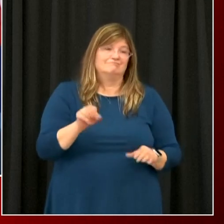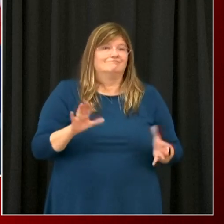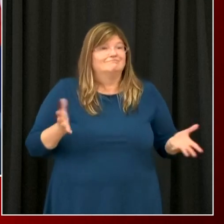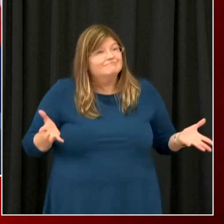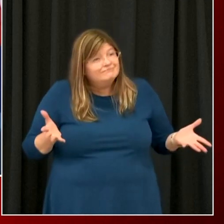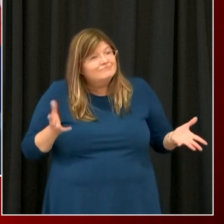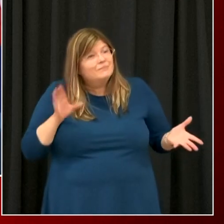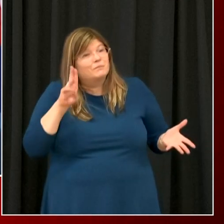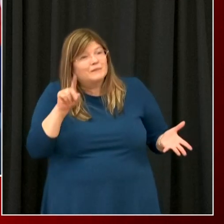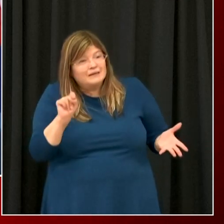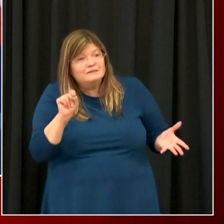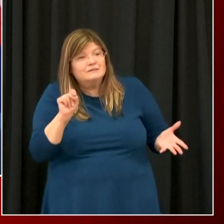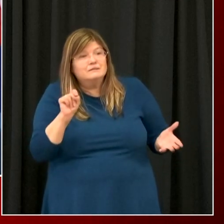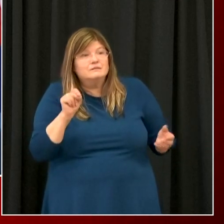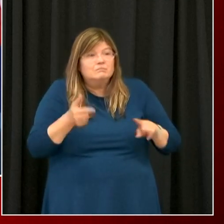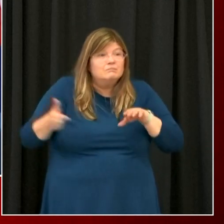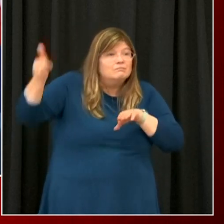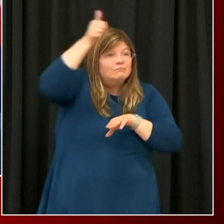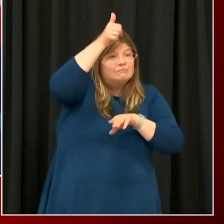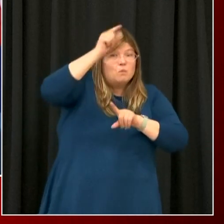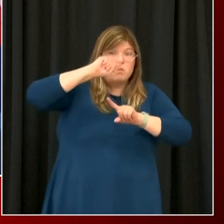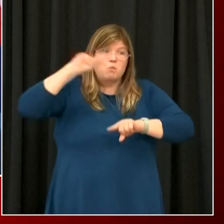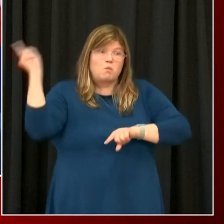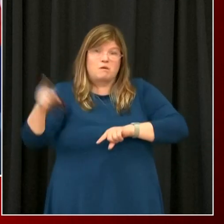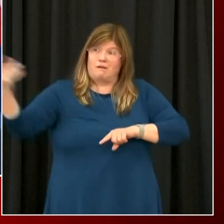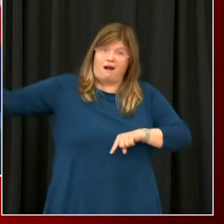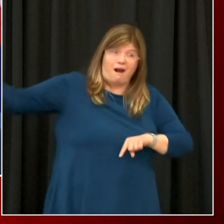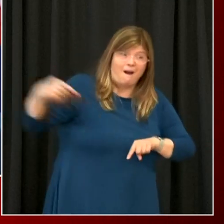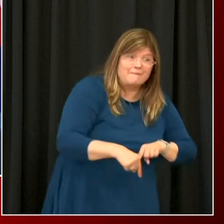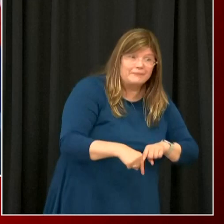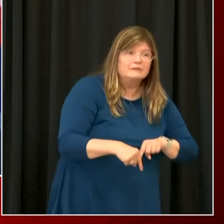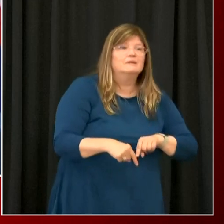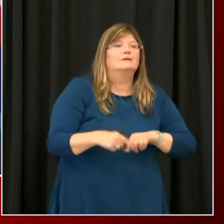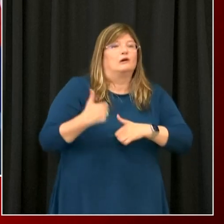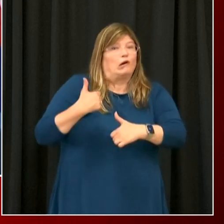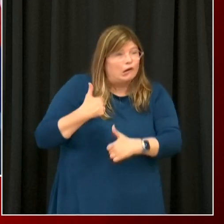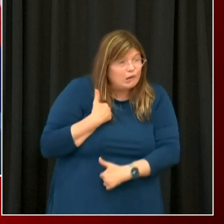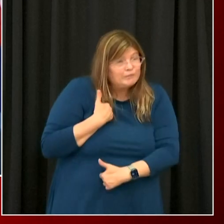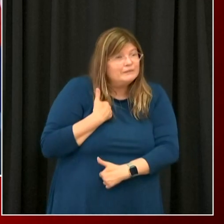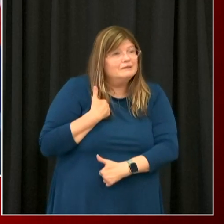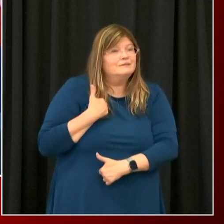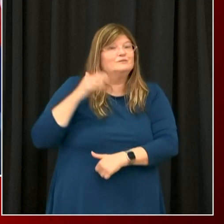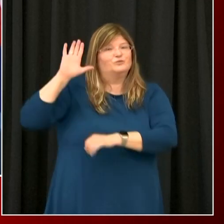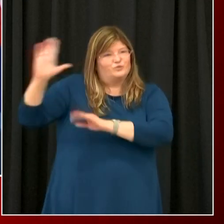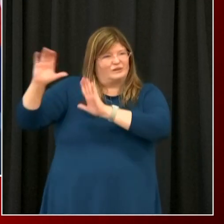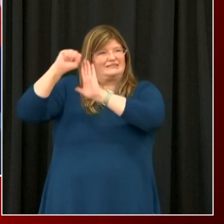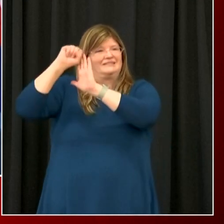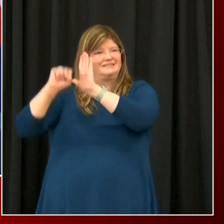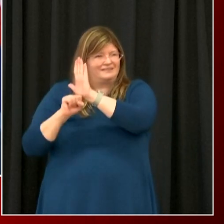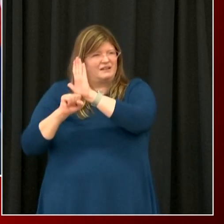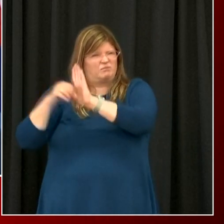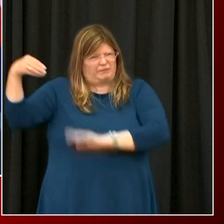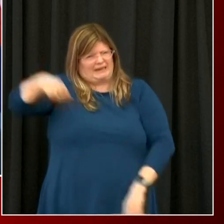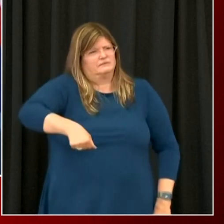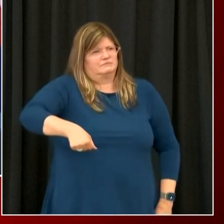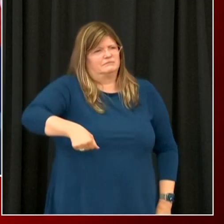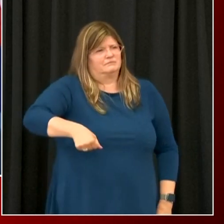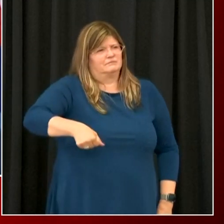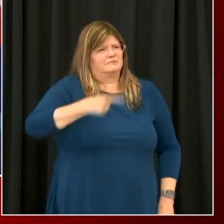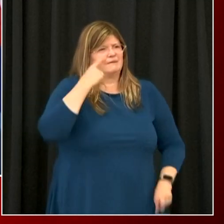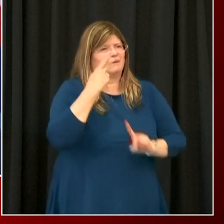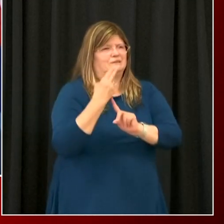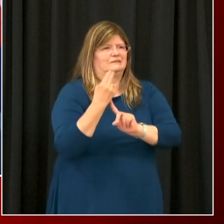ordered them here and is responsible for it is the Army, their governors, that they take care of their accommodations. So I